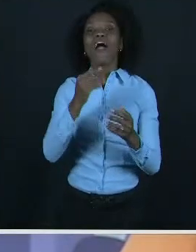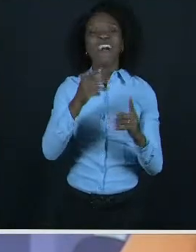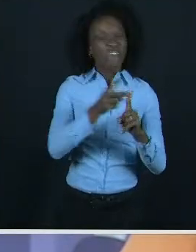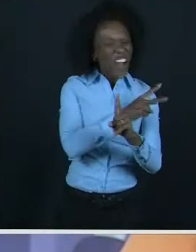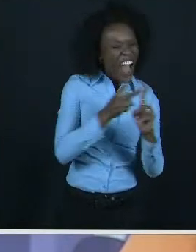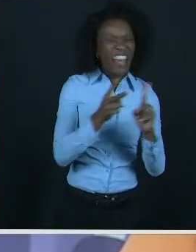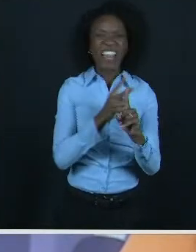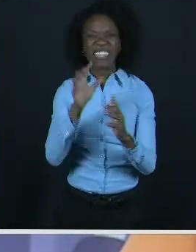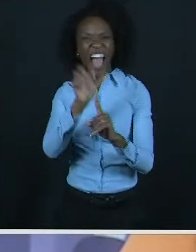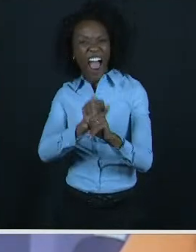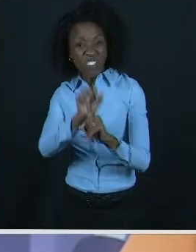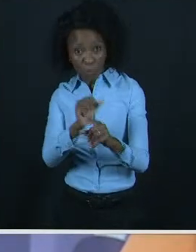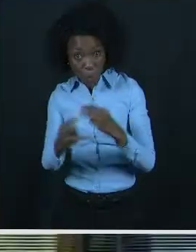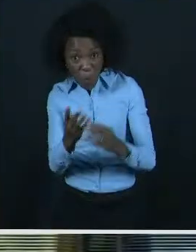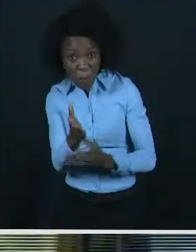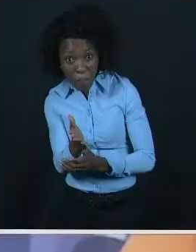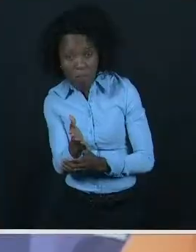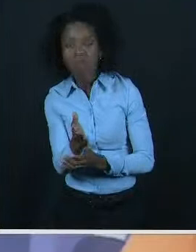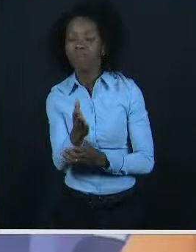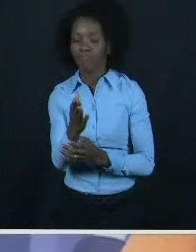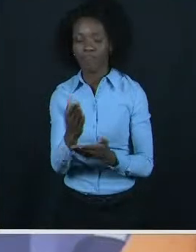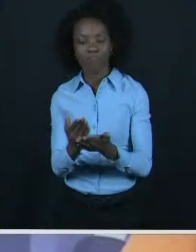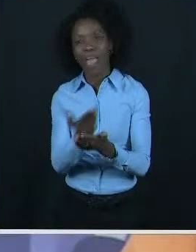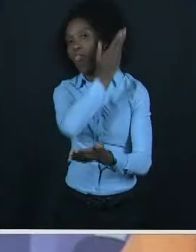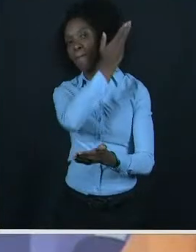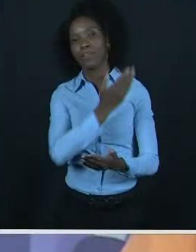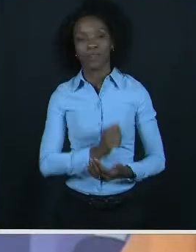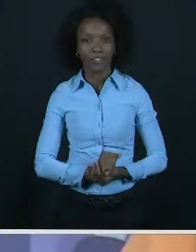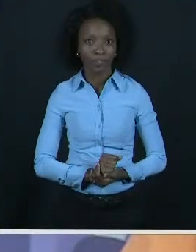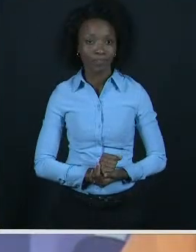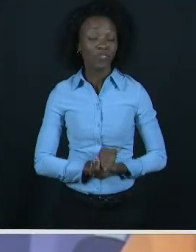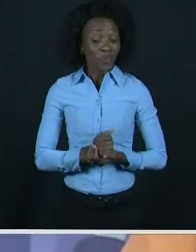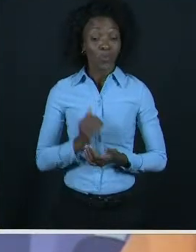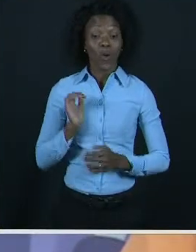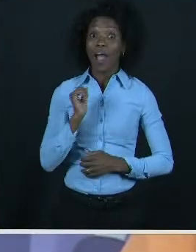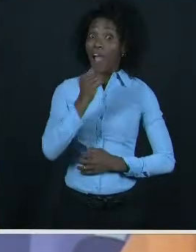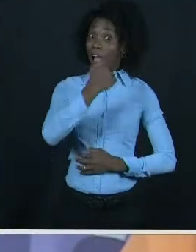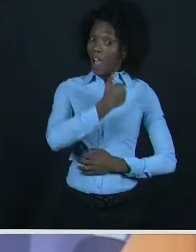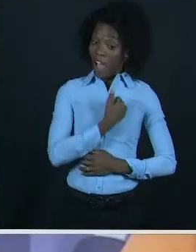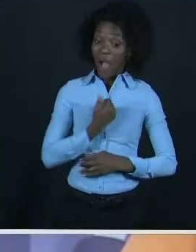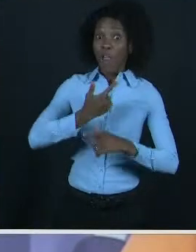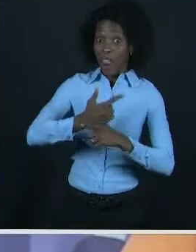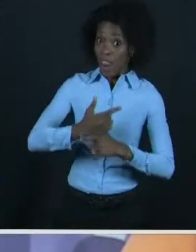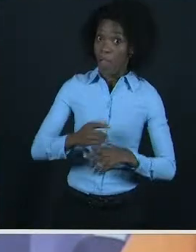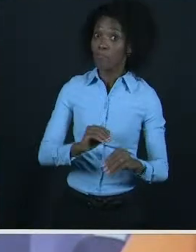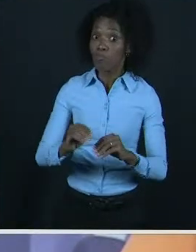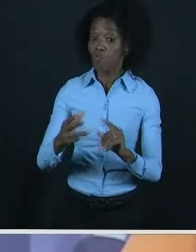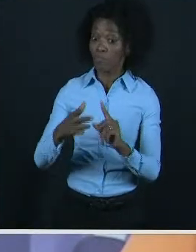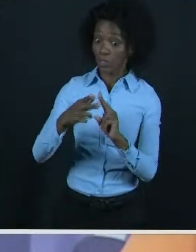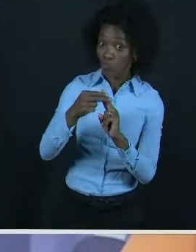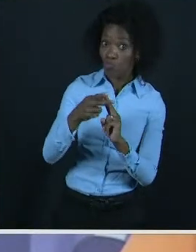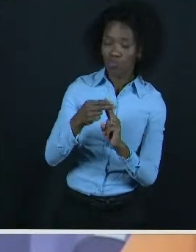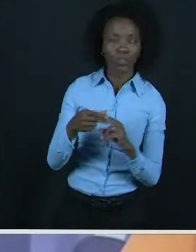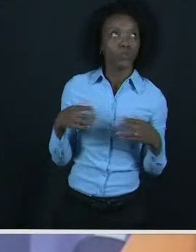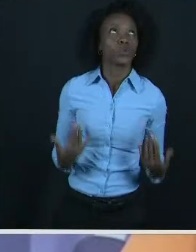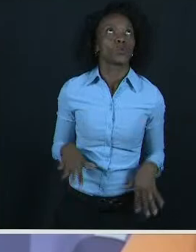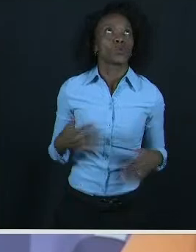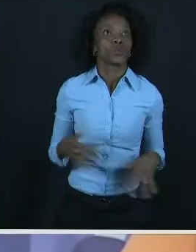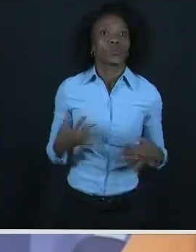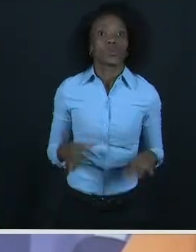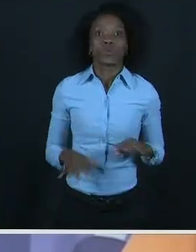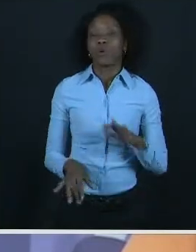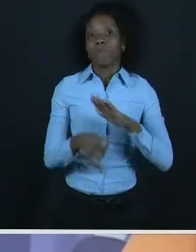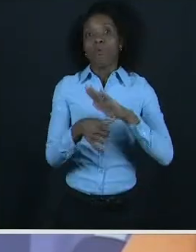the workplace. And this is where our labour movement has played a key role in insisting